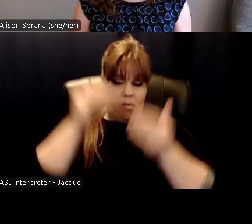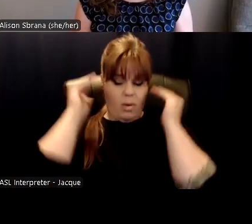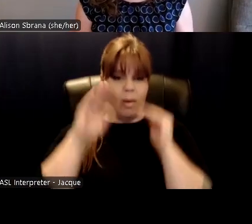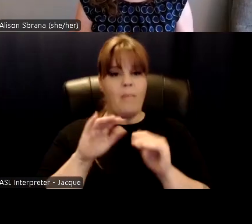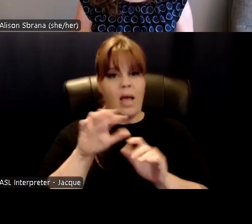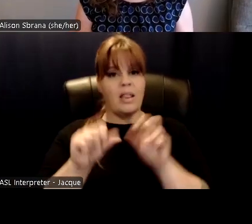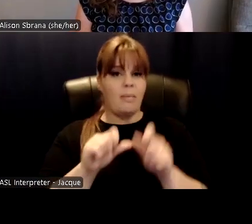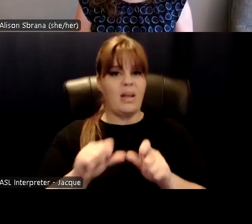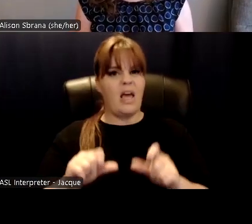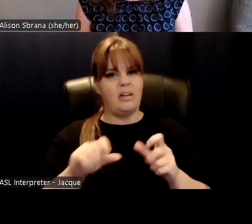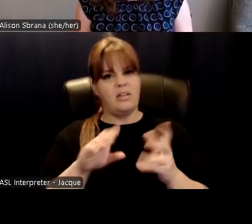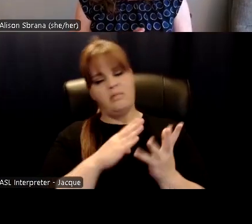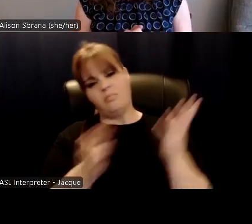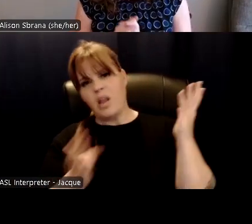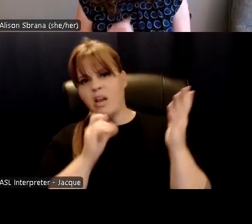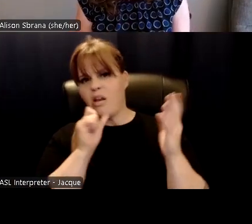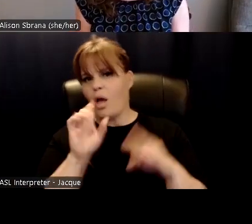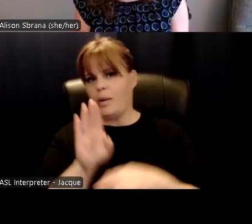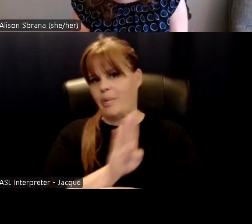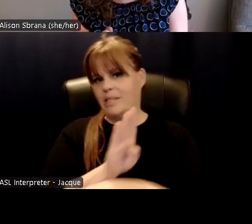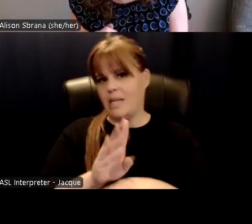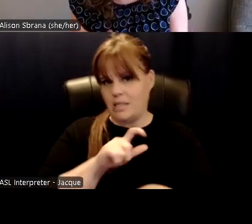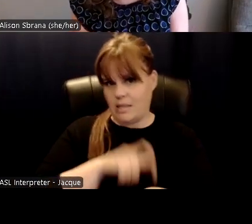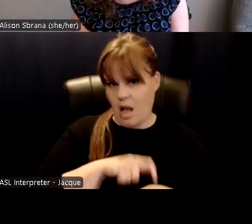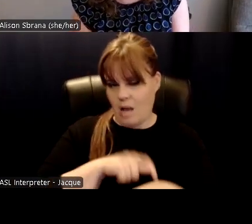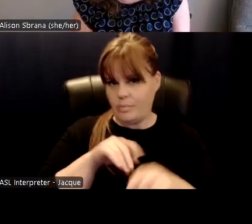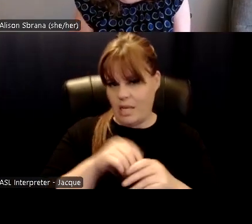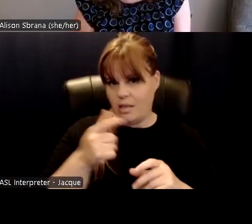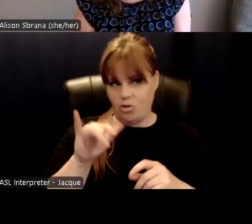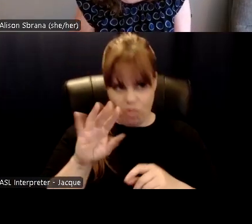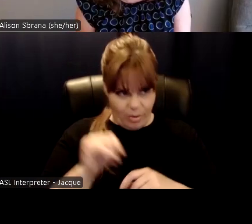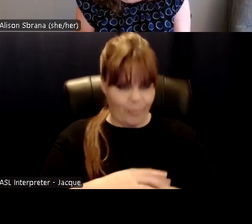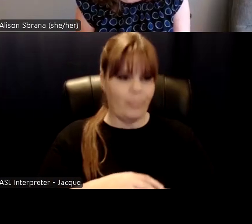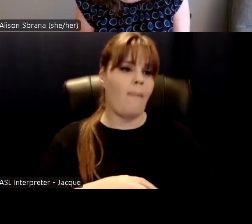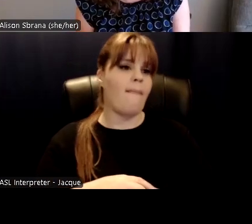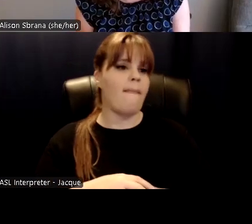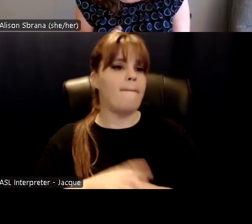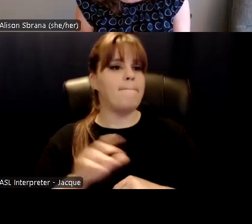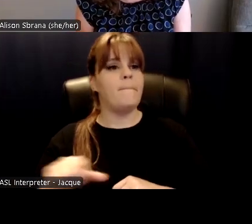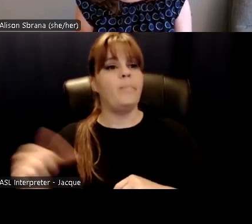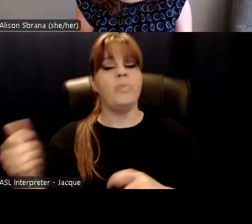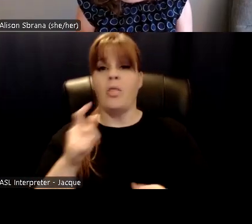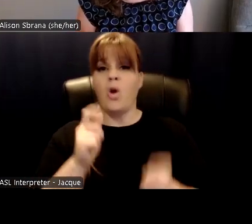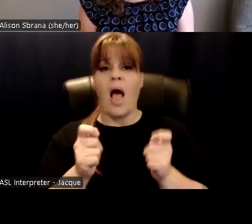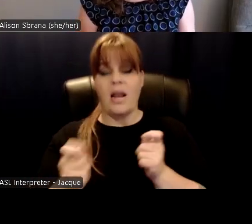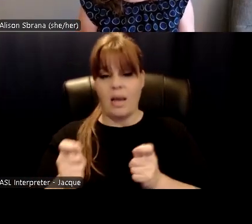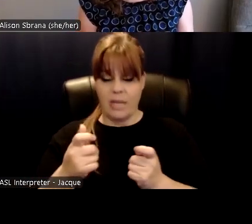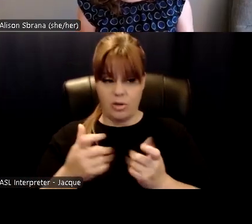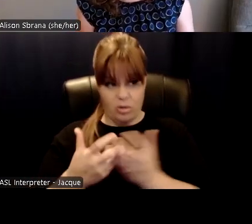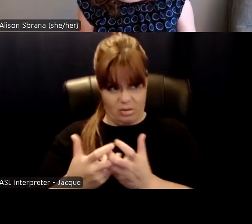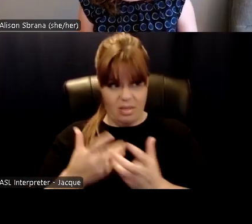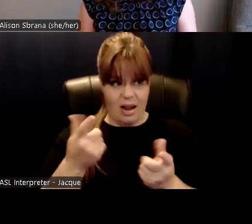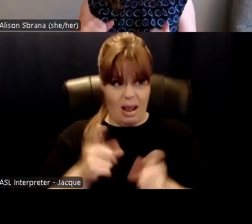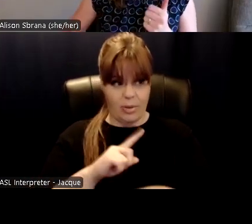times when the gym is not busy. And then the other adaptation that happens for me while I'm on the wall, which is